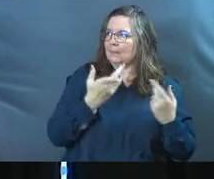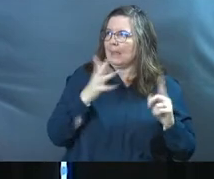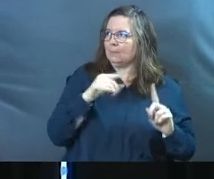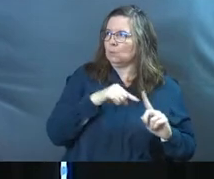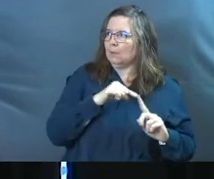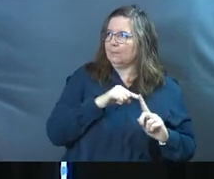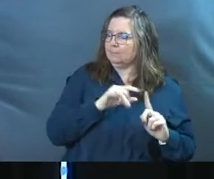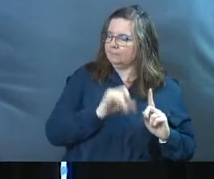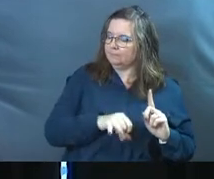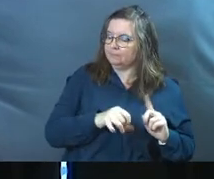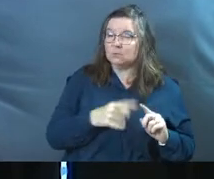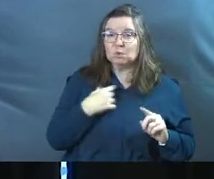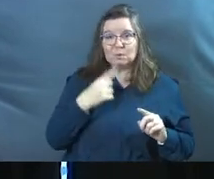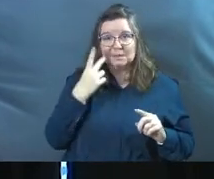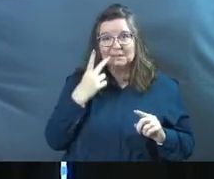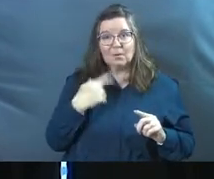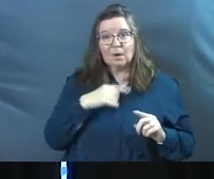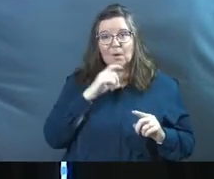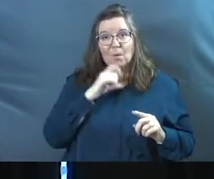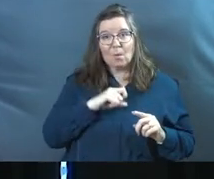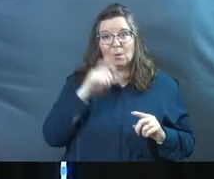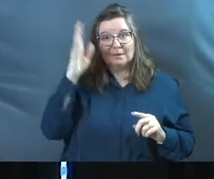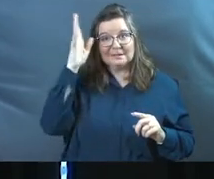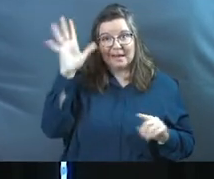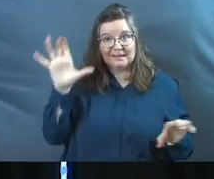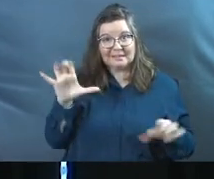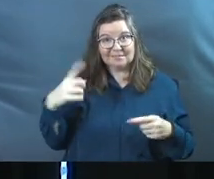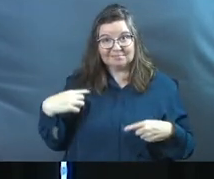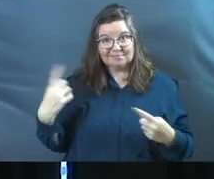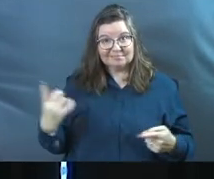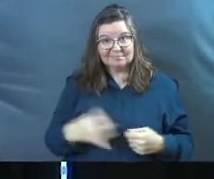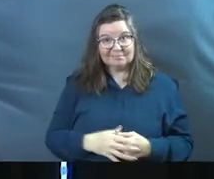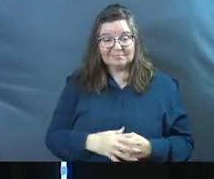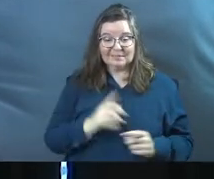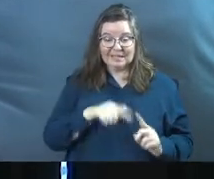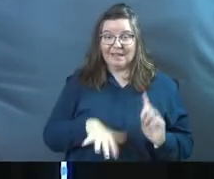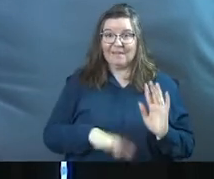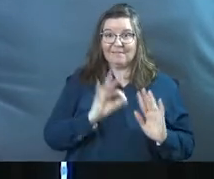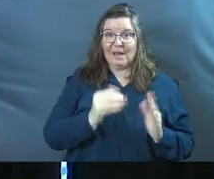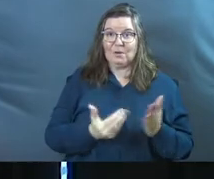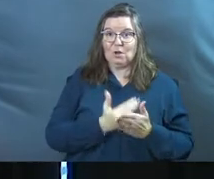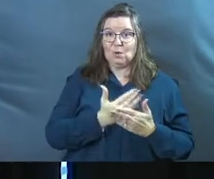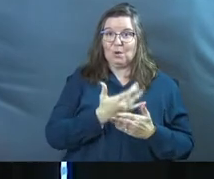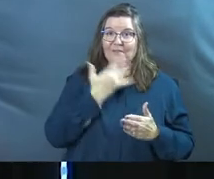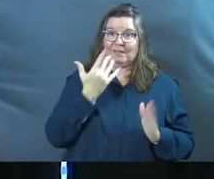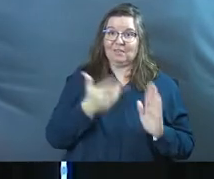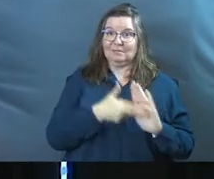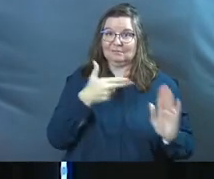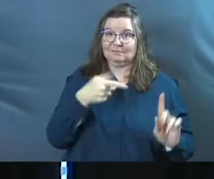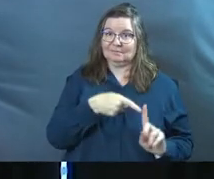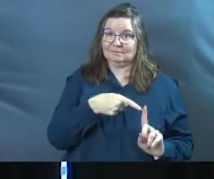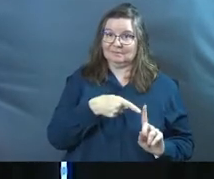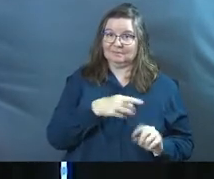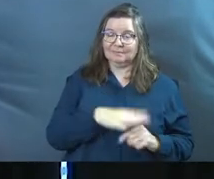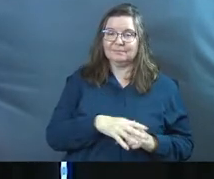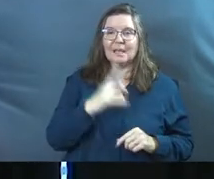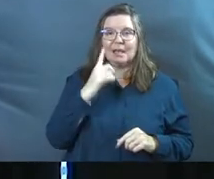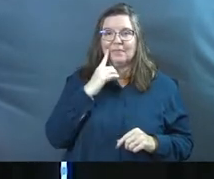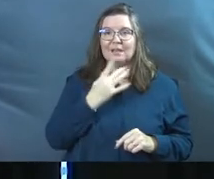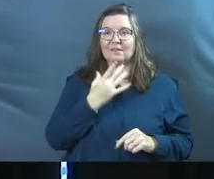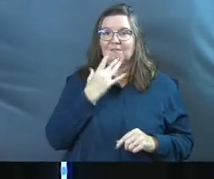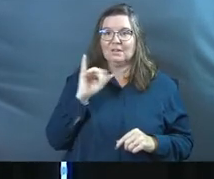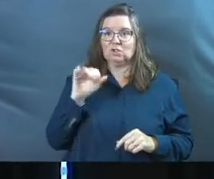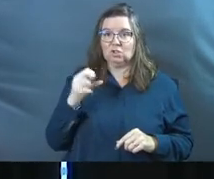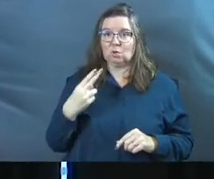happen to him. Do you see what old dad Jacob has done? He's found a new favorite. He thinks